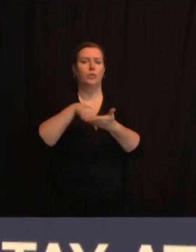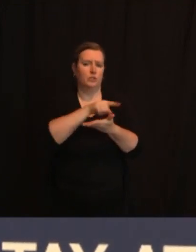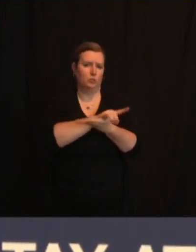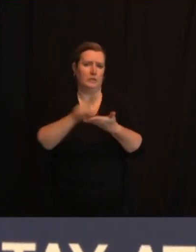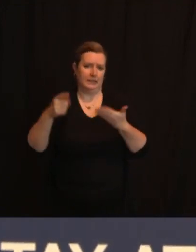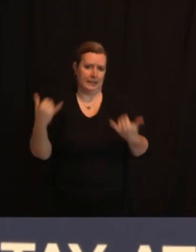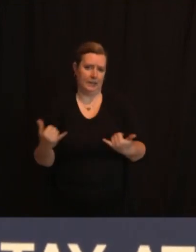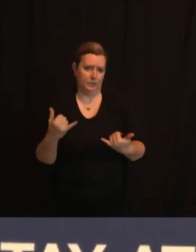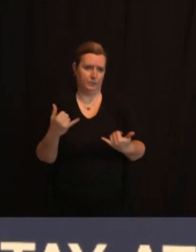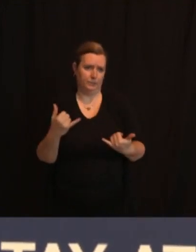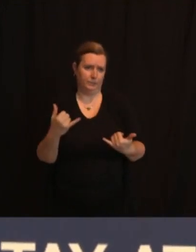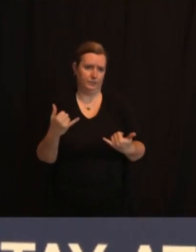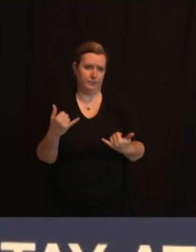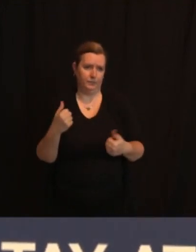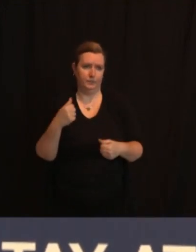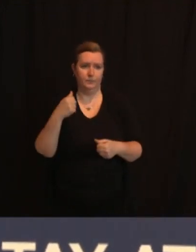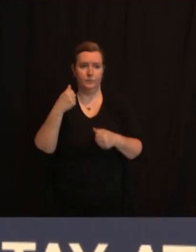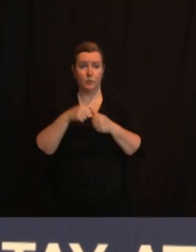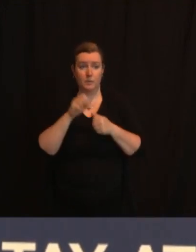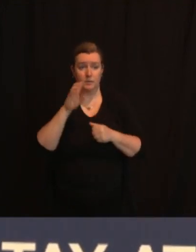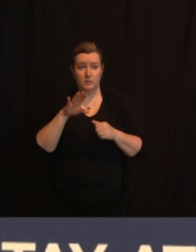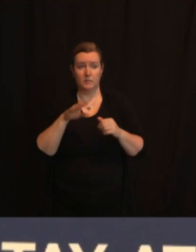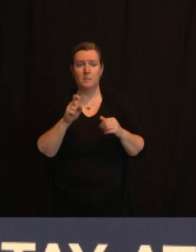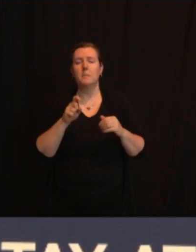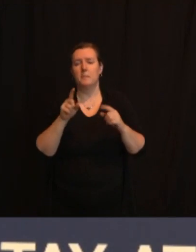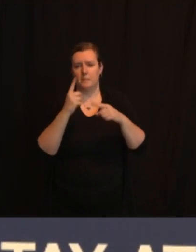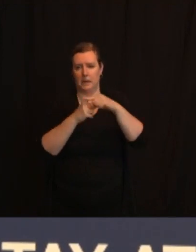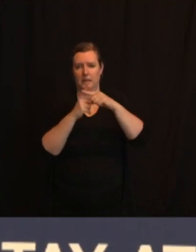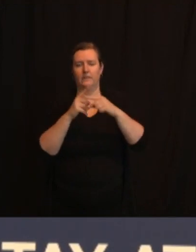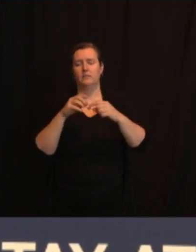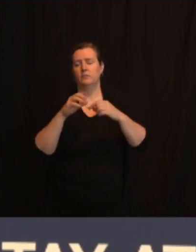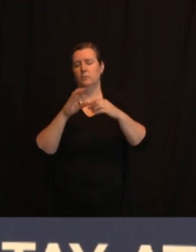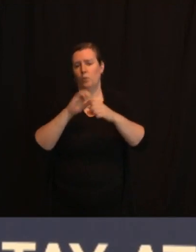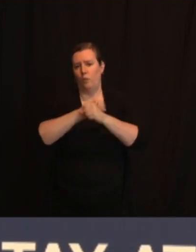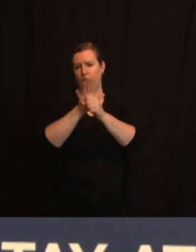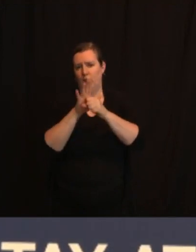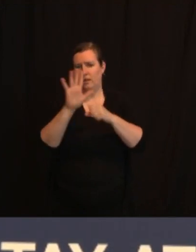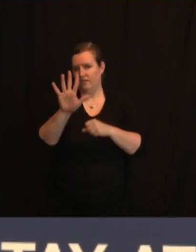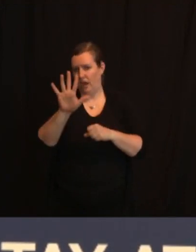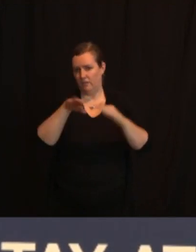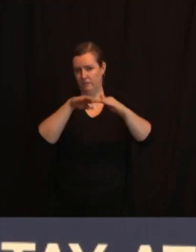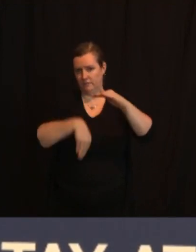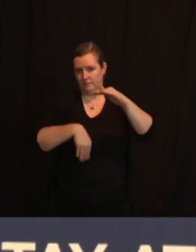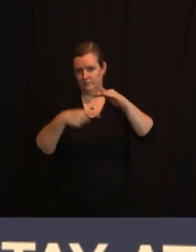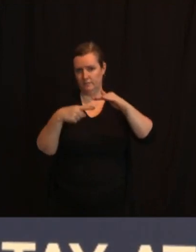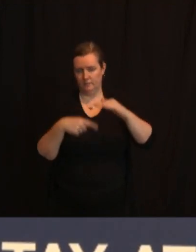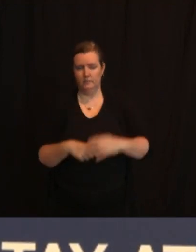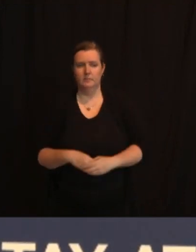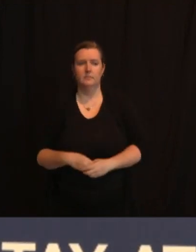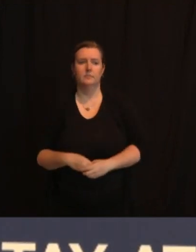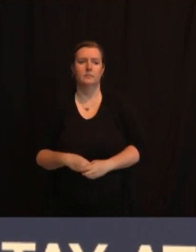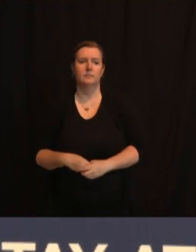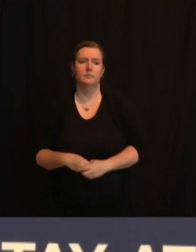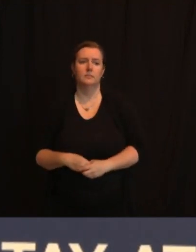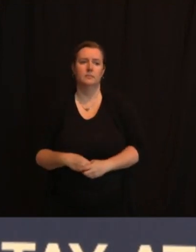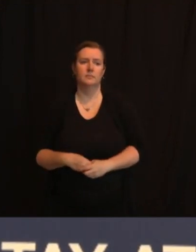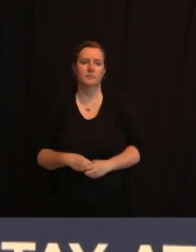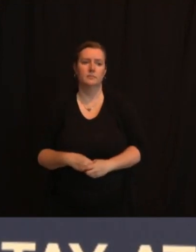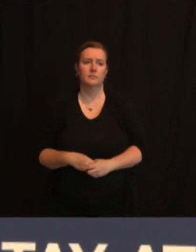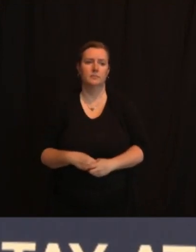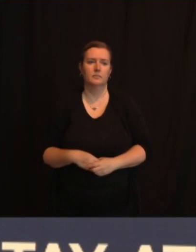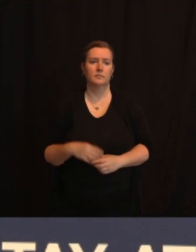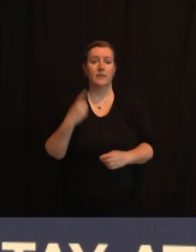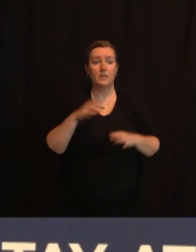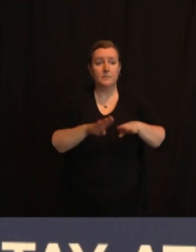have lower positive cases. On the pediatric cases, as you know, the age